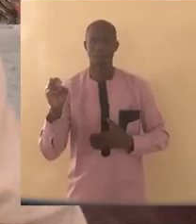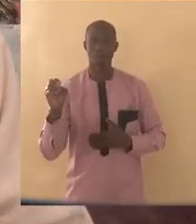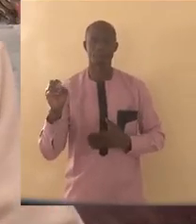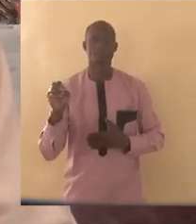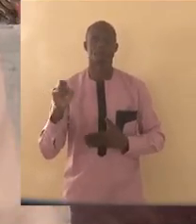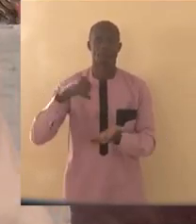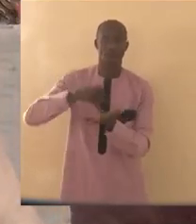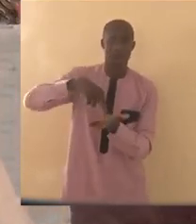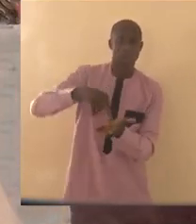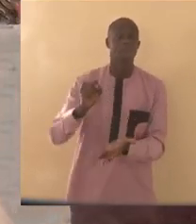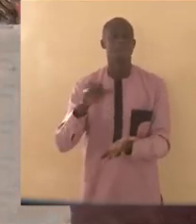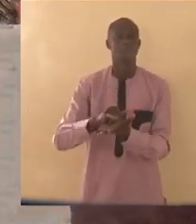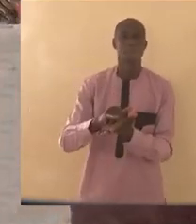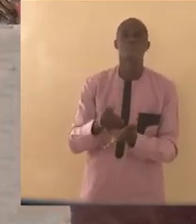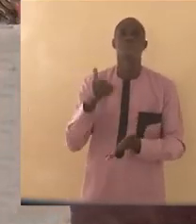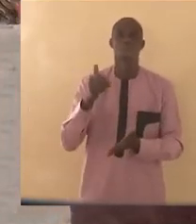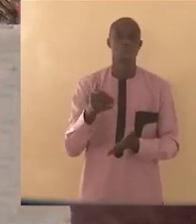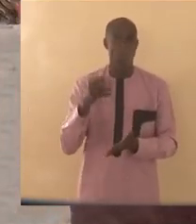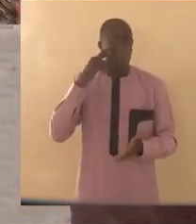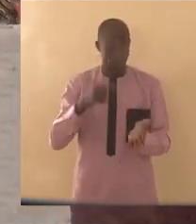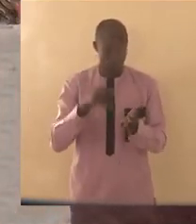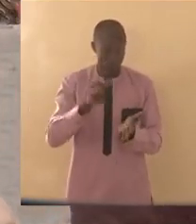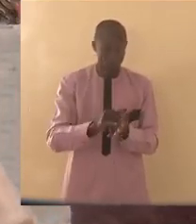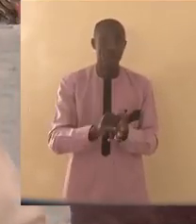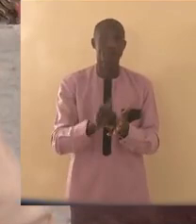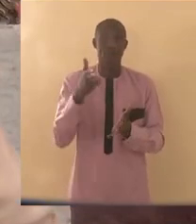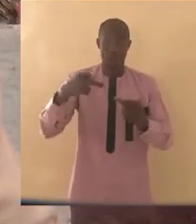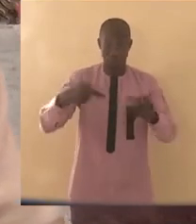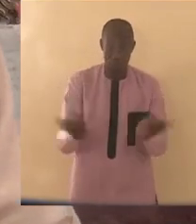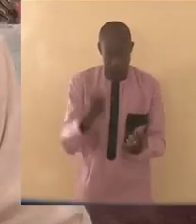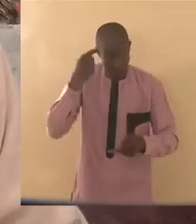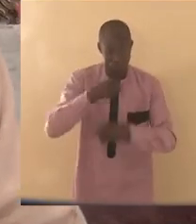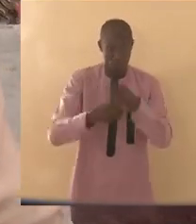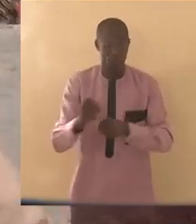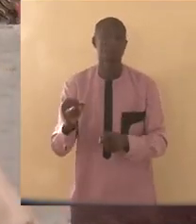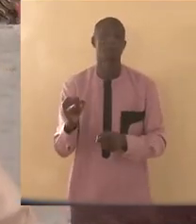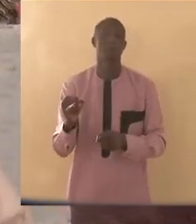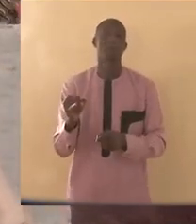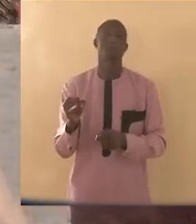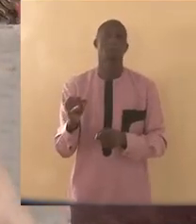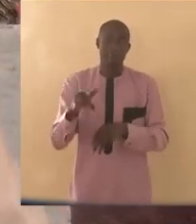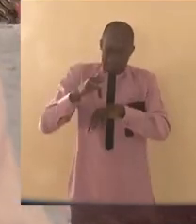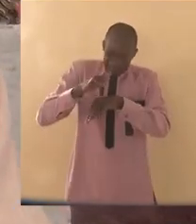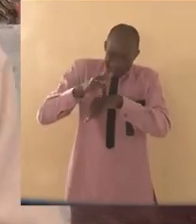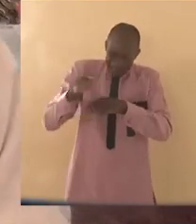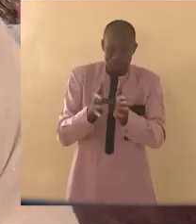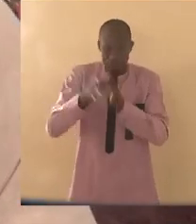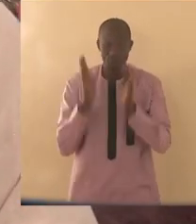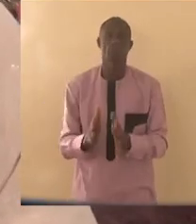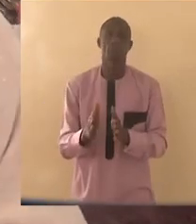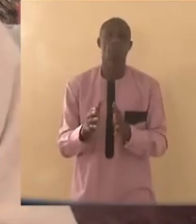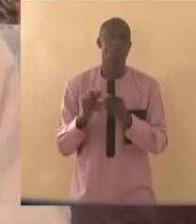So, it means that he recognized that there is a place for suffering. And in fact, early